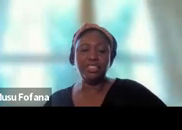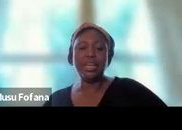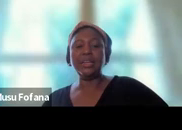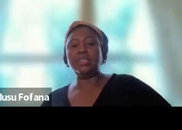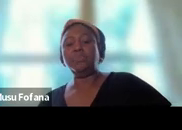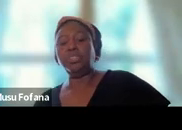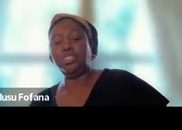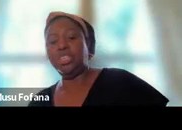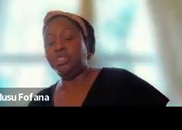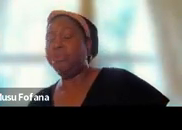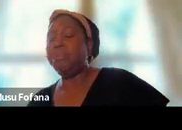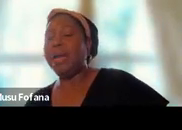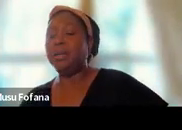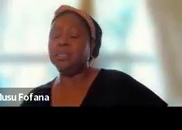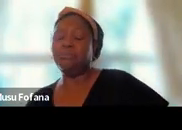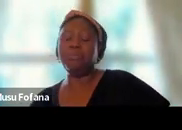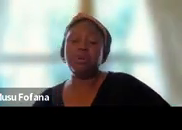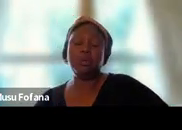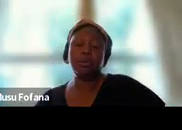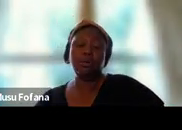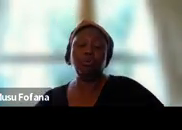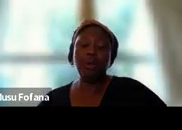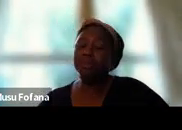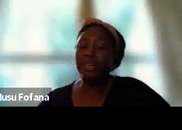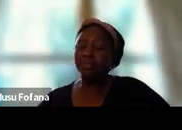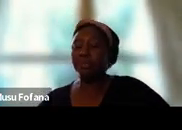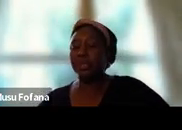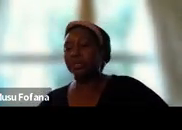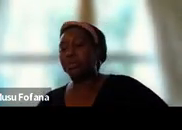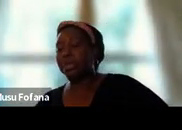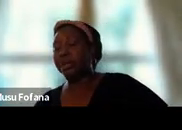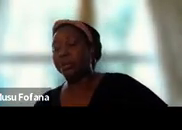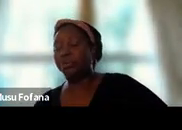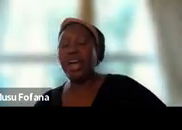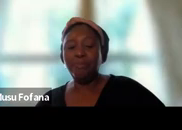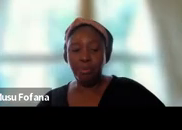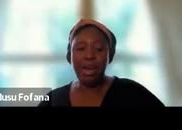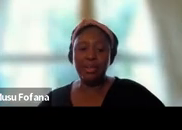And I just added this picture just to remind us of what meaningful day looks